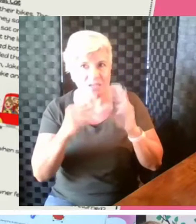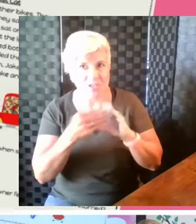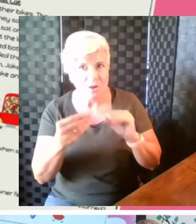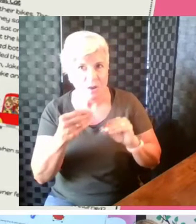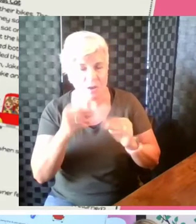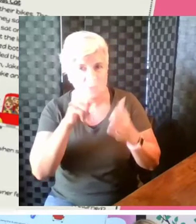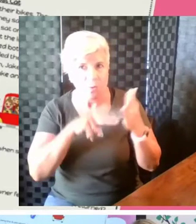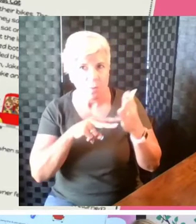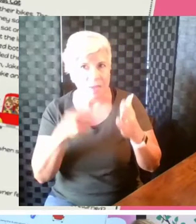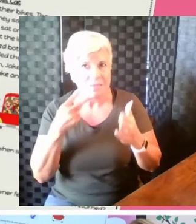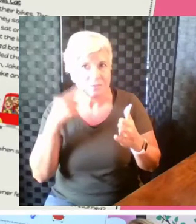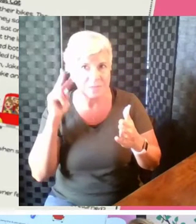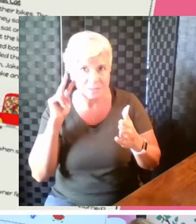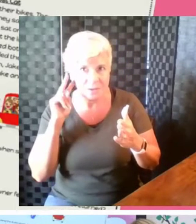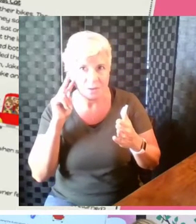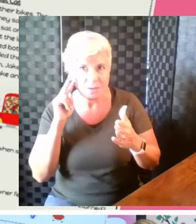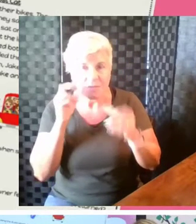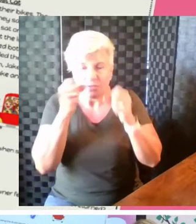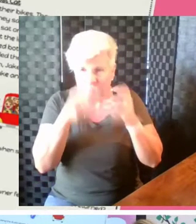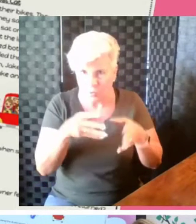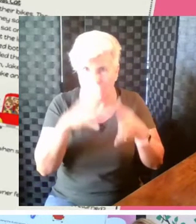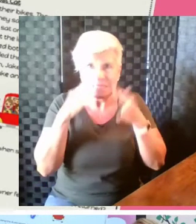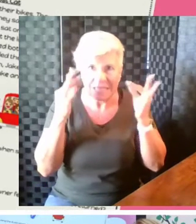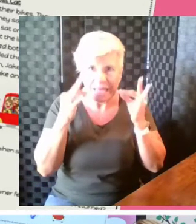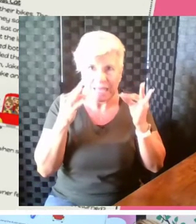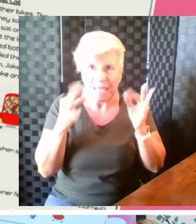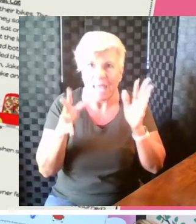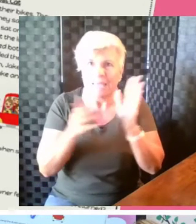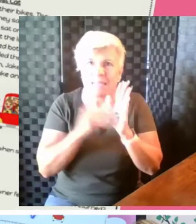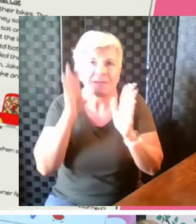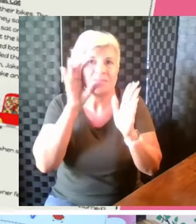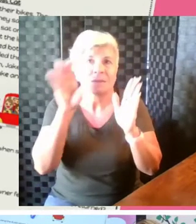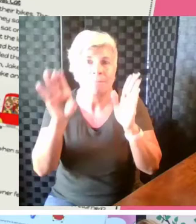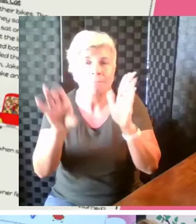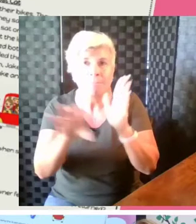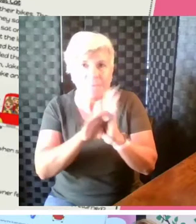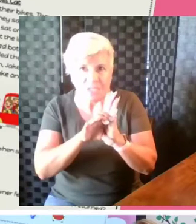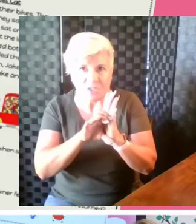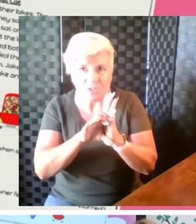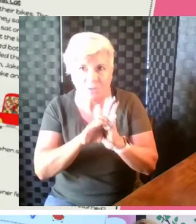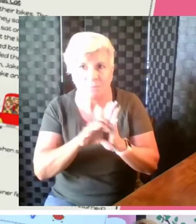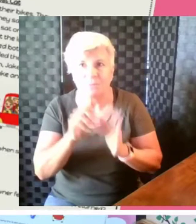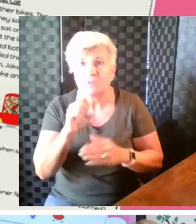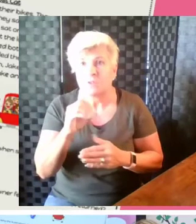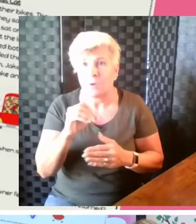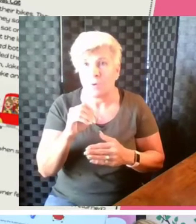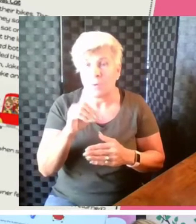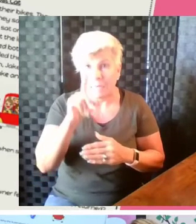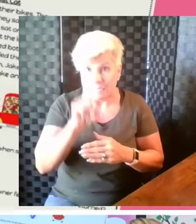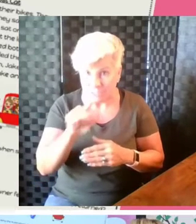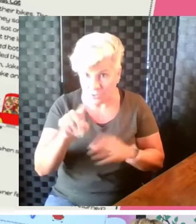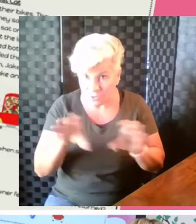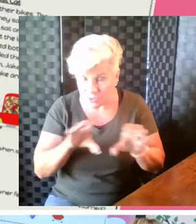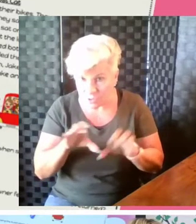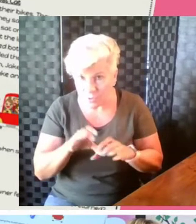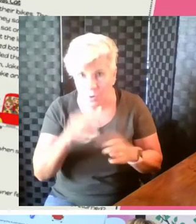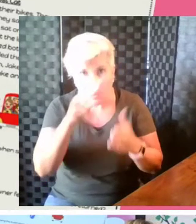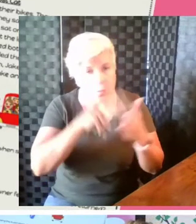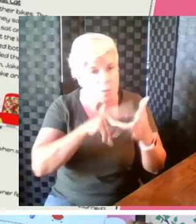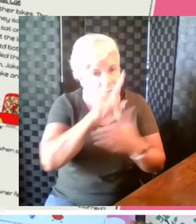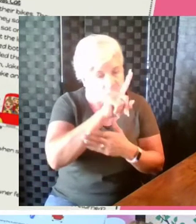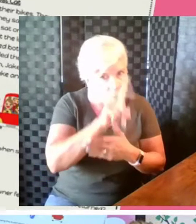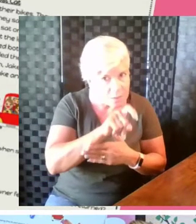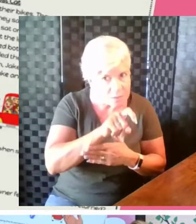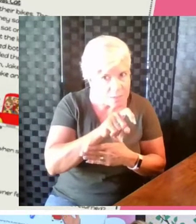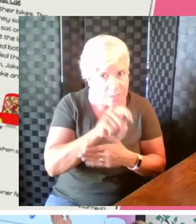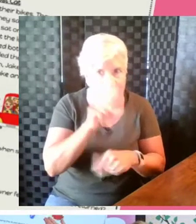we've read the last couple of times called The Lost Cat, and I've added some pictures in there. And so what I need you to do is read the